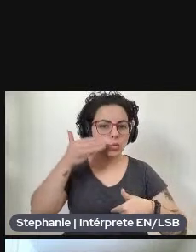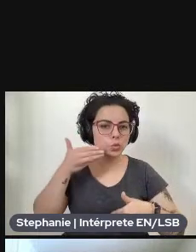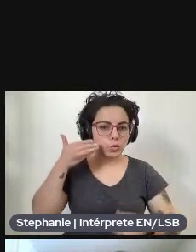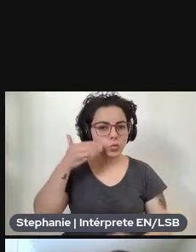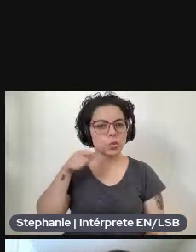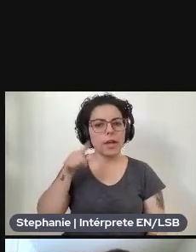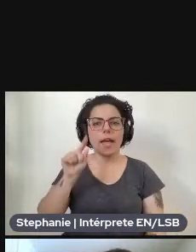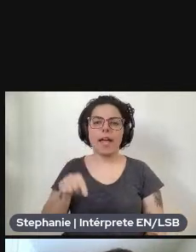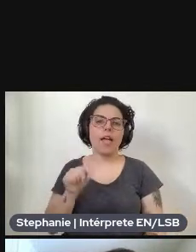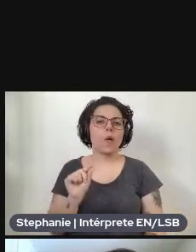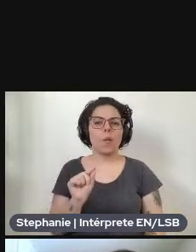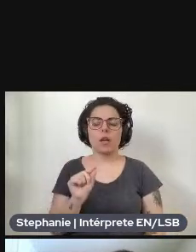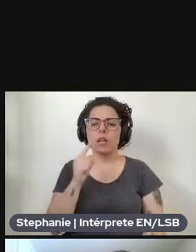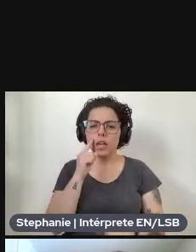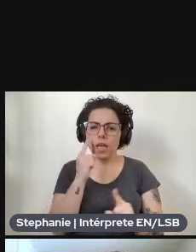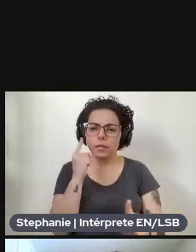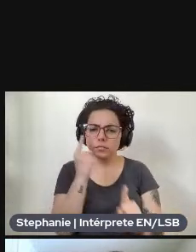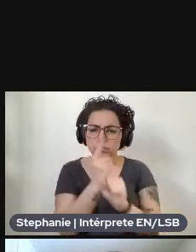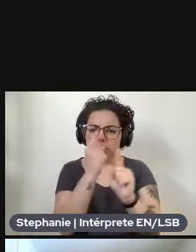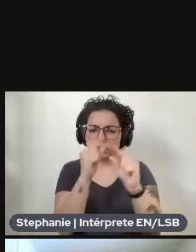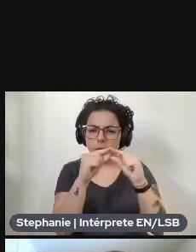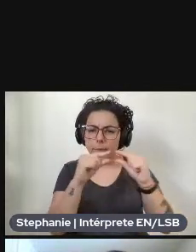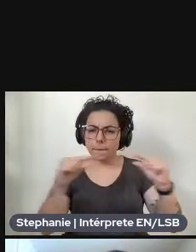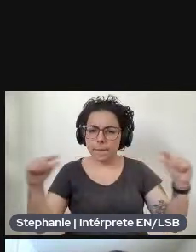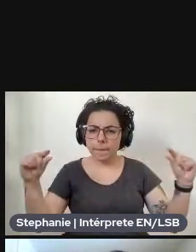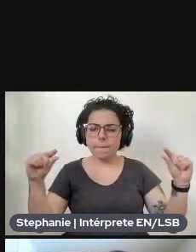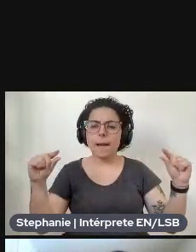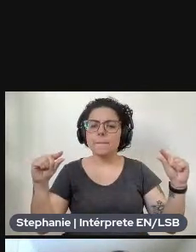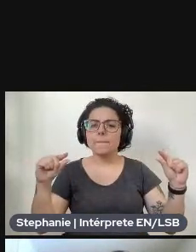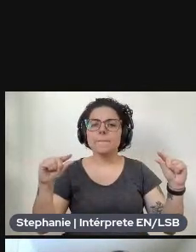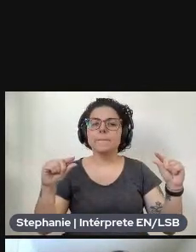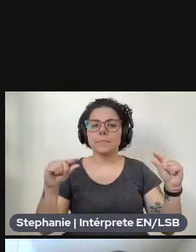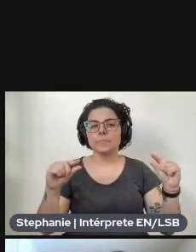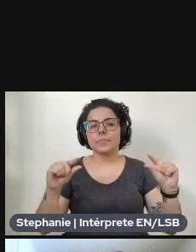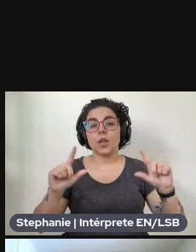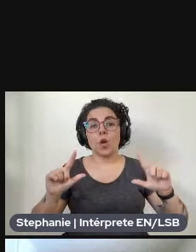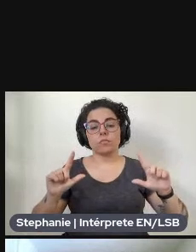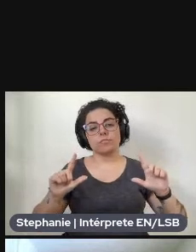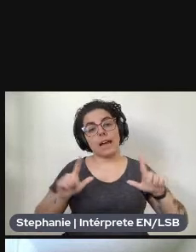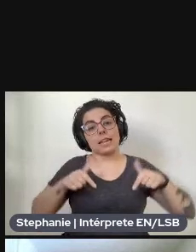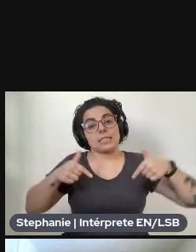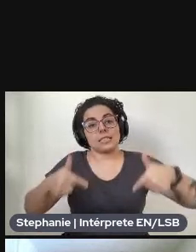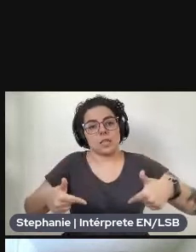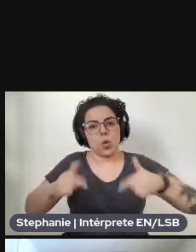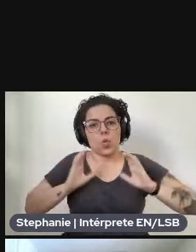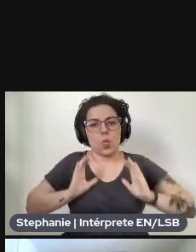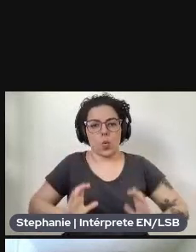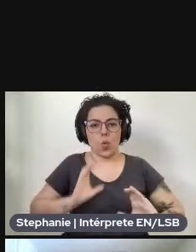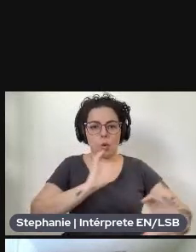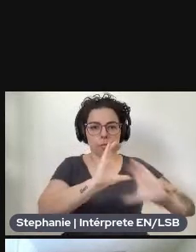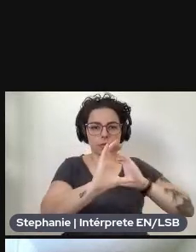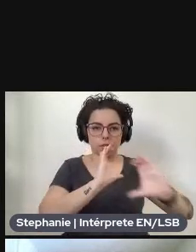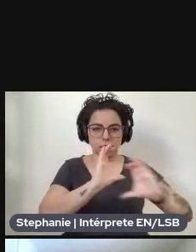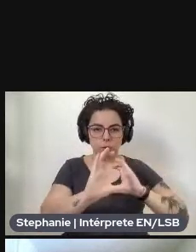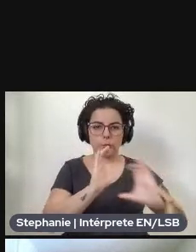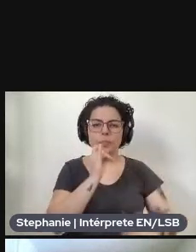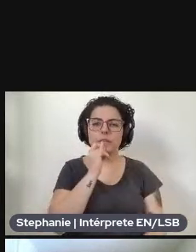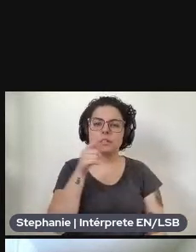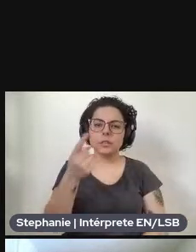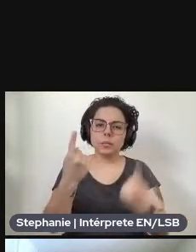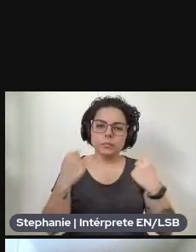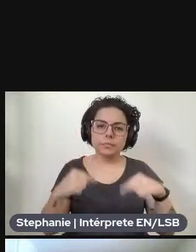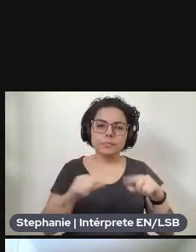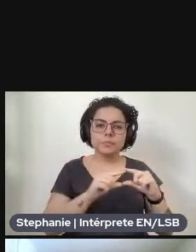smallest identifiable unit of communicative behavior. The basic frame for the Discourse Act is